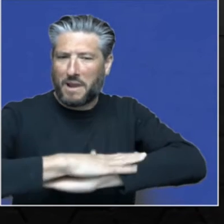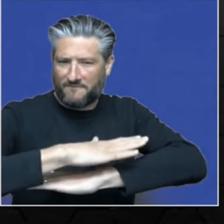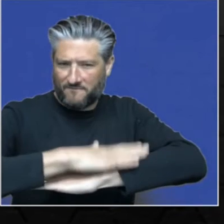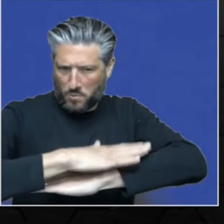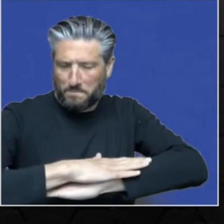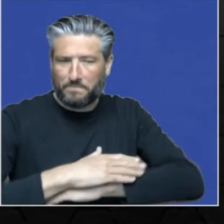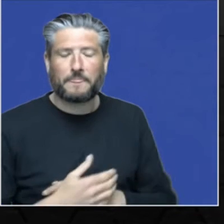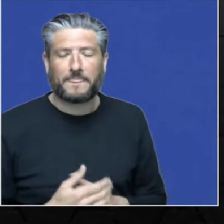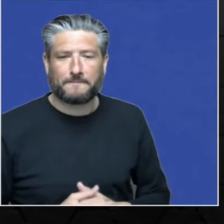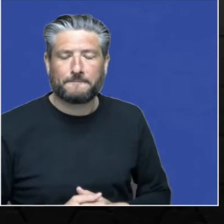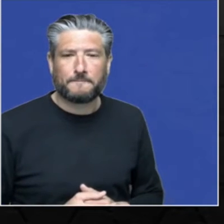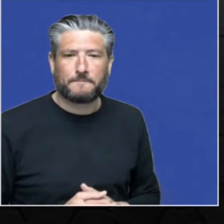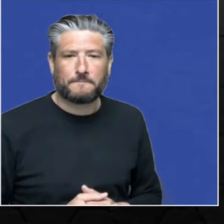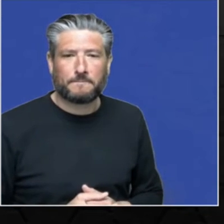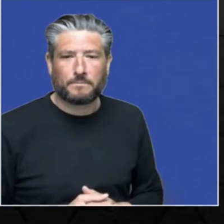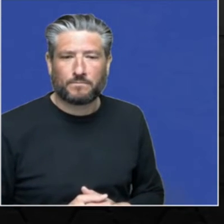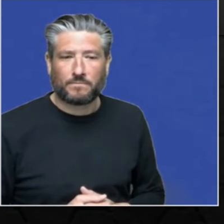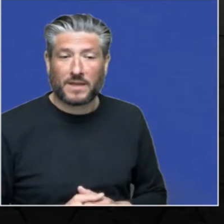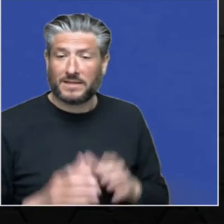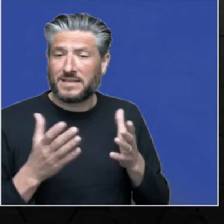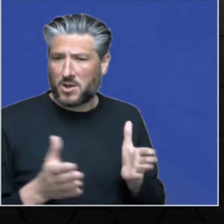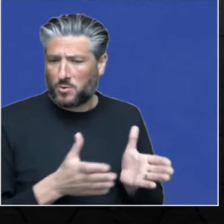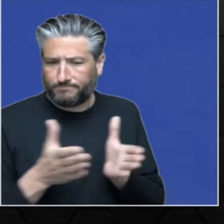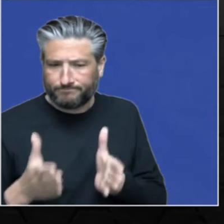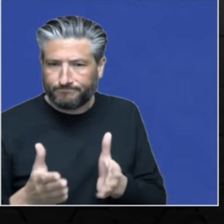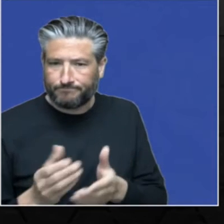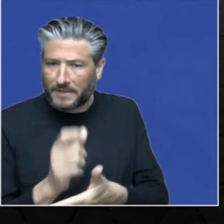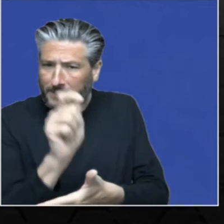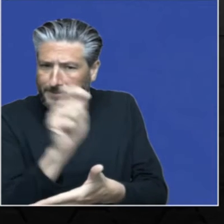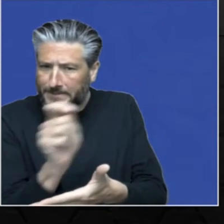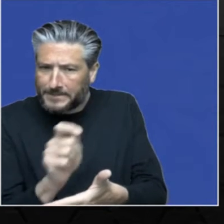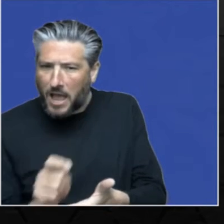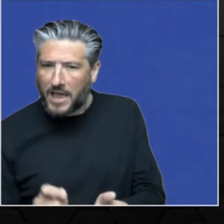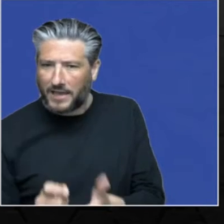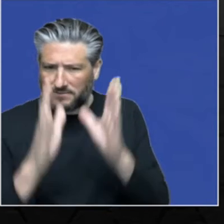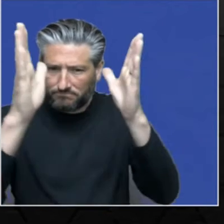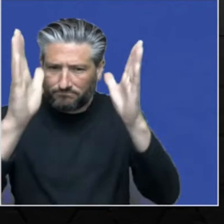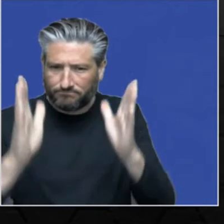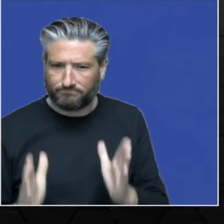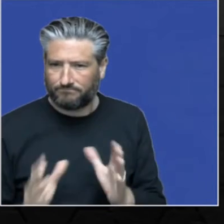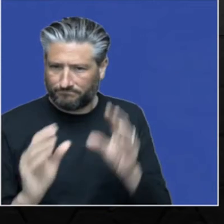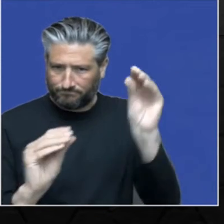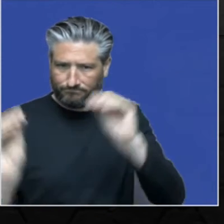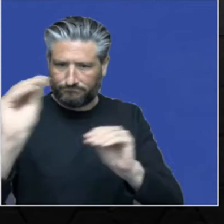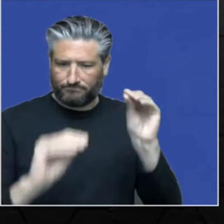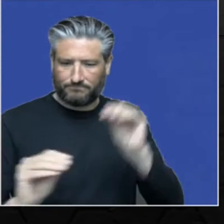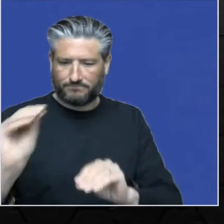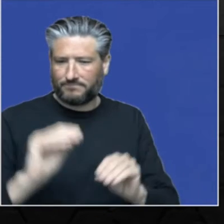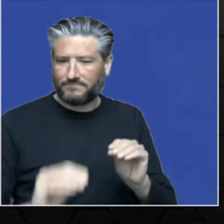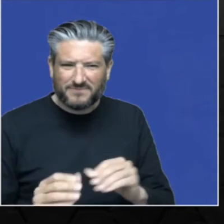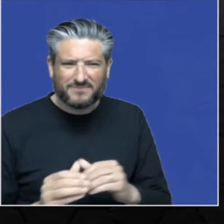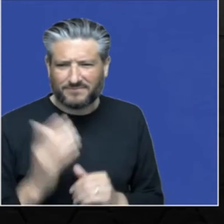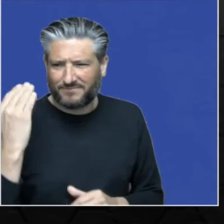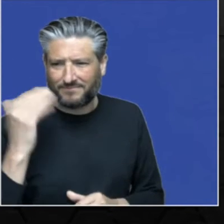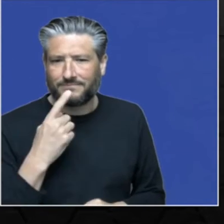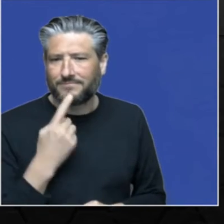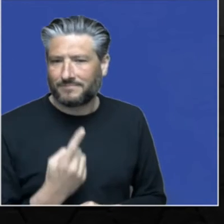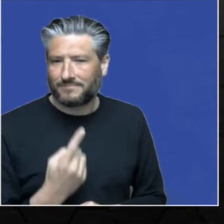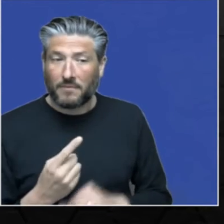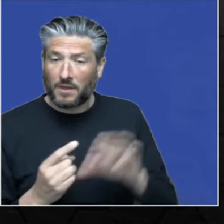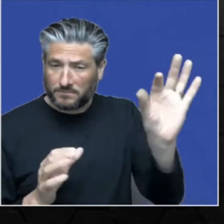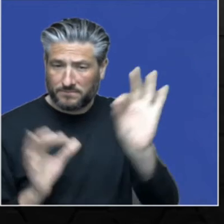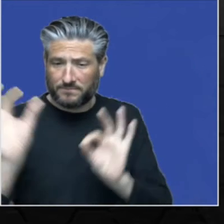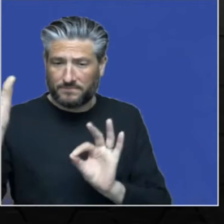will go to the designer. And here is the one I mentioned before, where you just drag and drop all these elements in